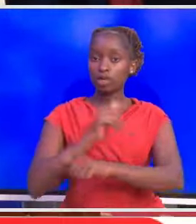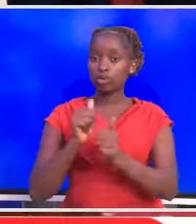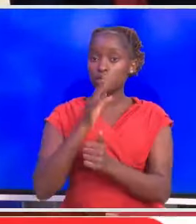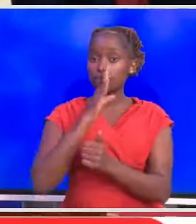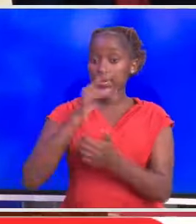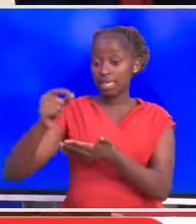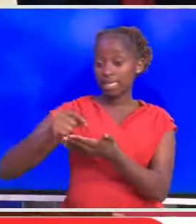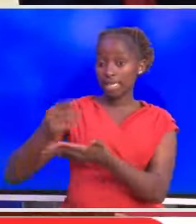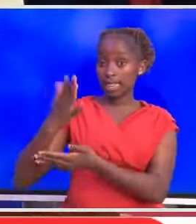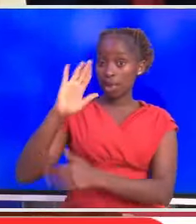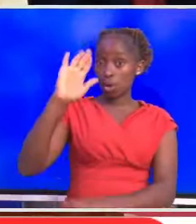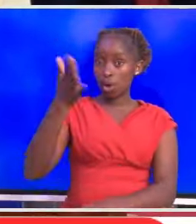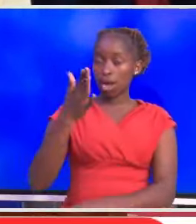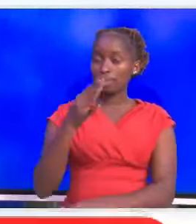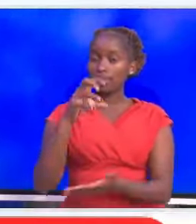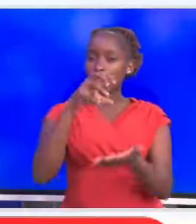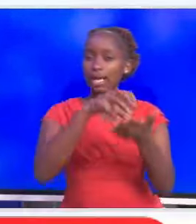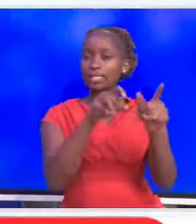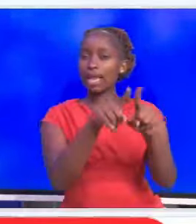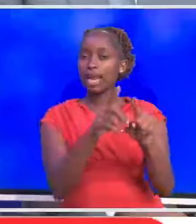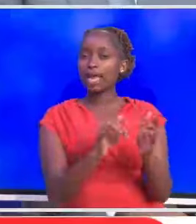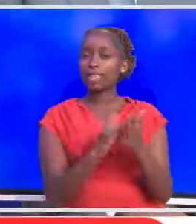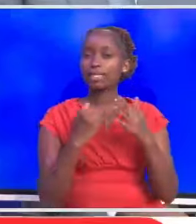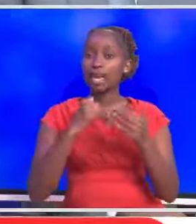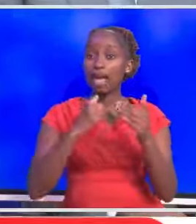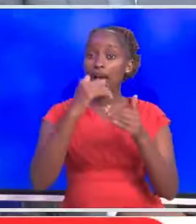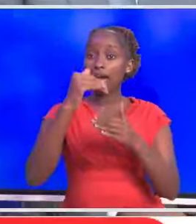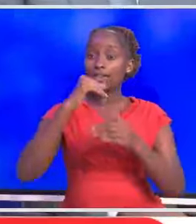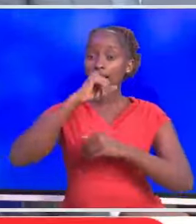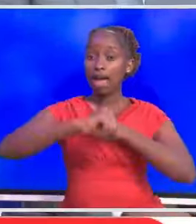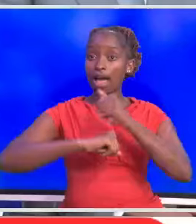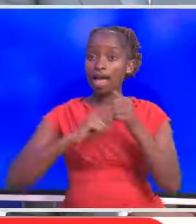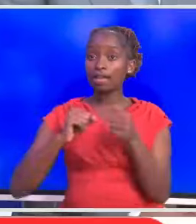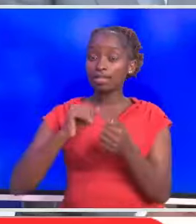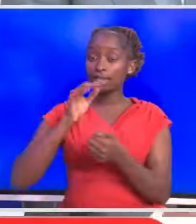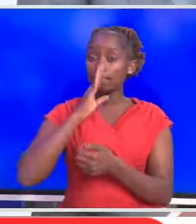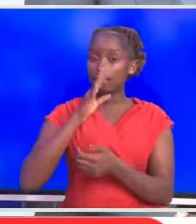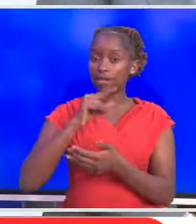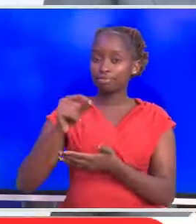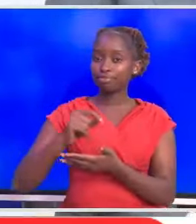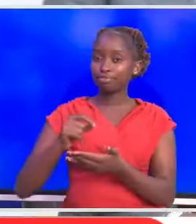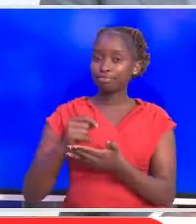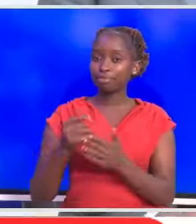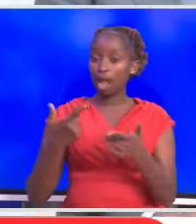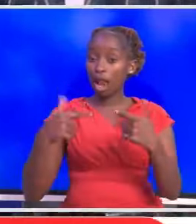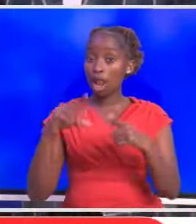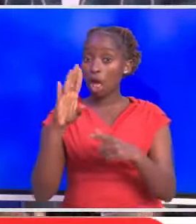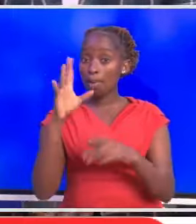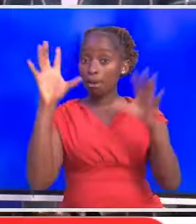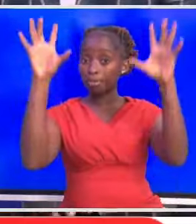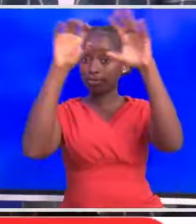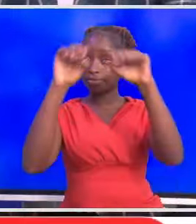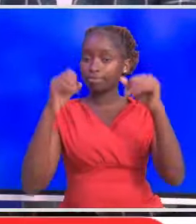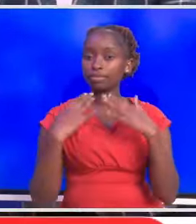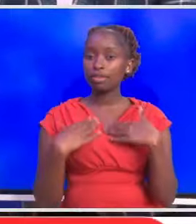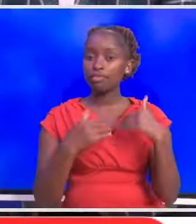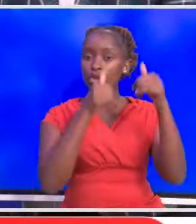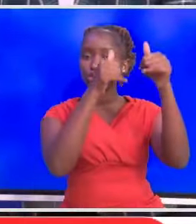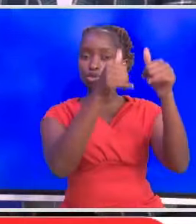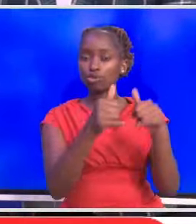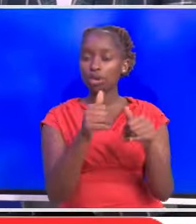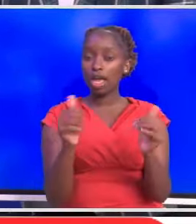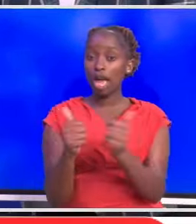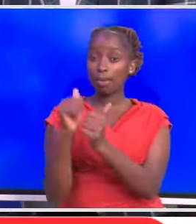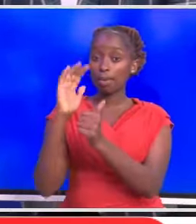In such cases, after the act has received presidential assent, notification of the date of its coming into effect will